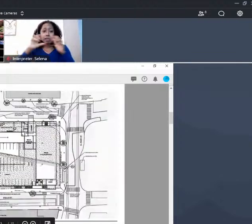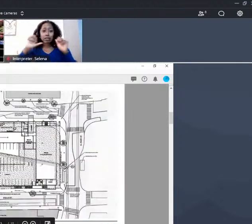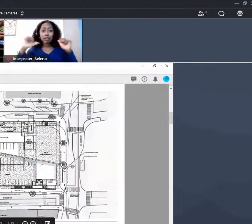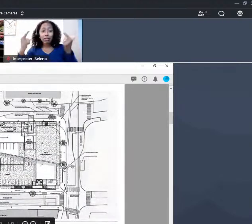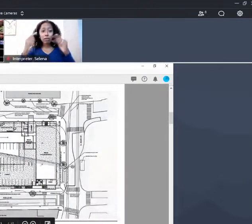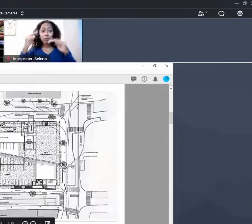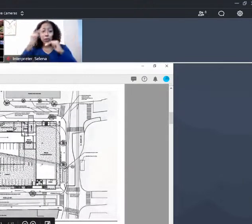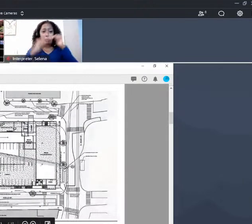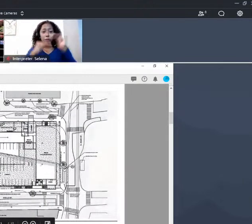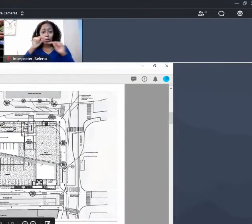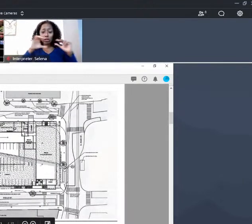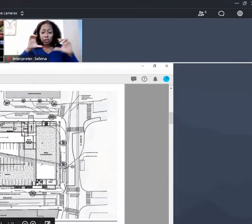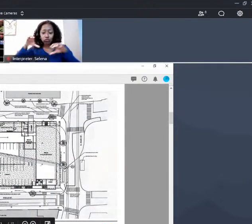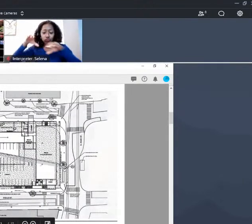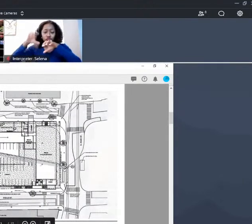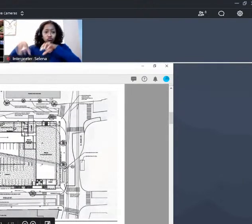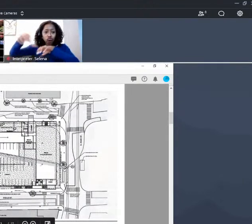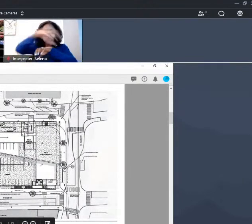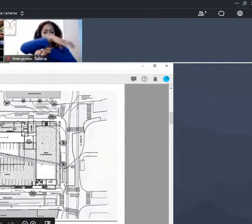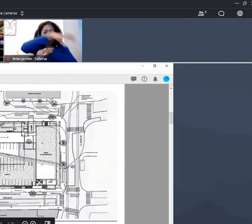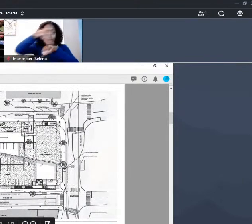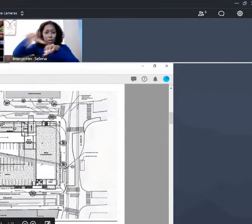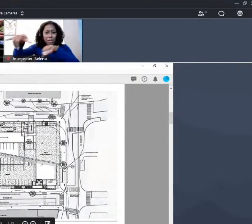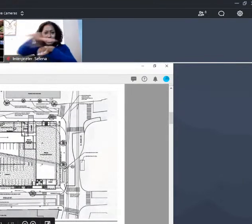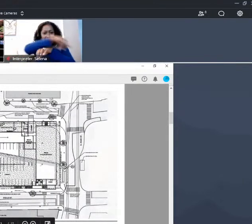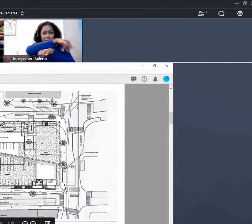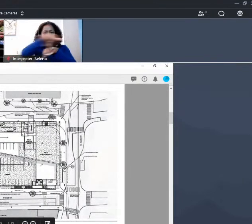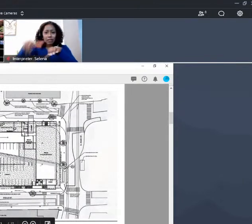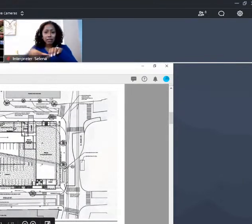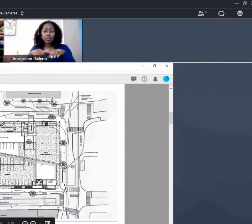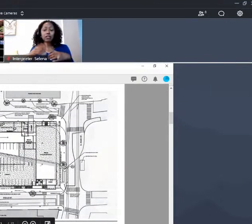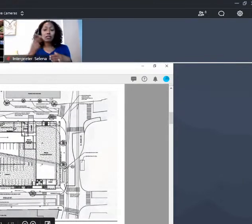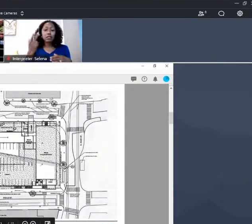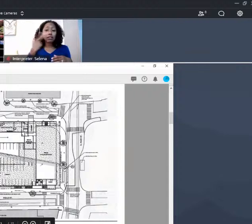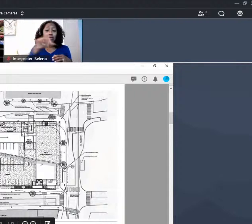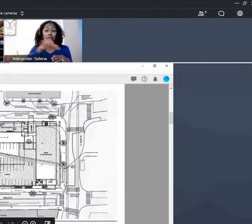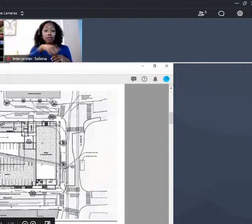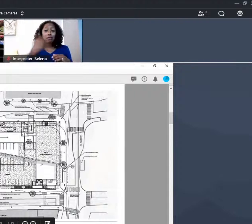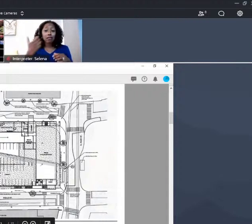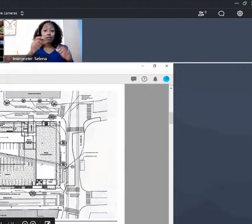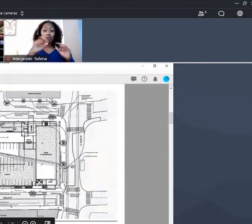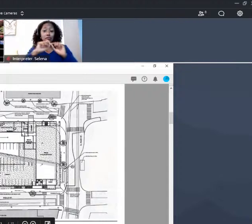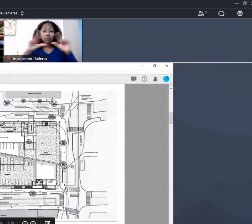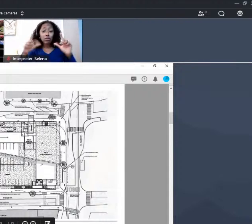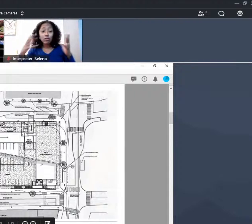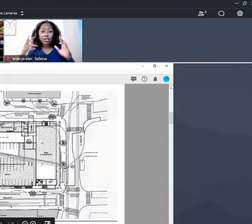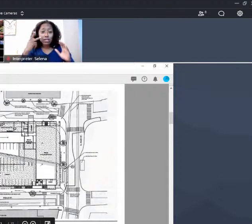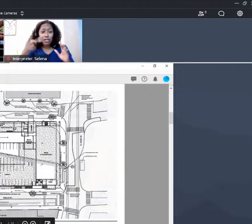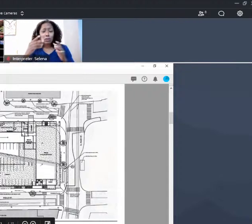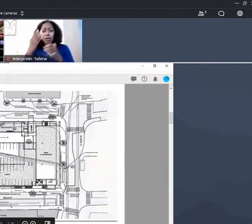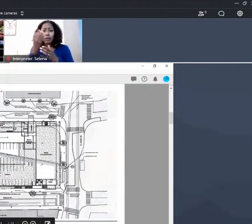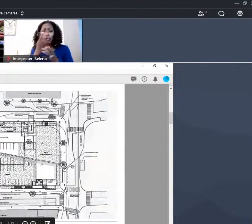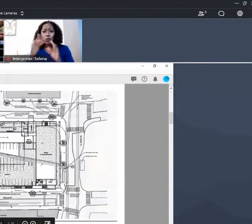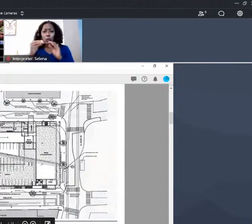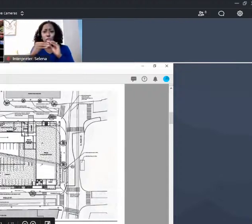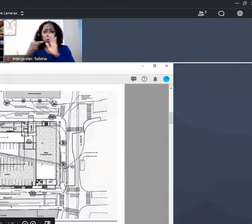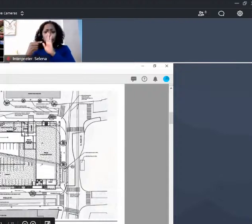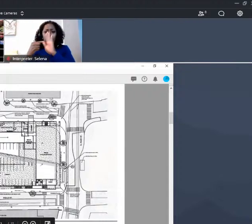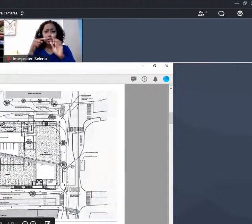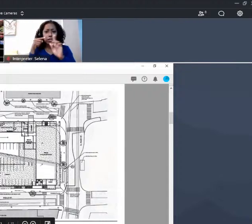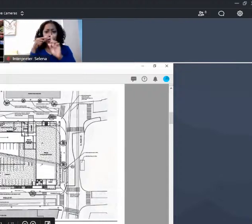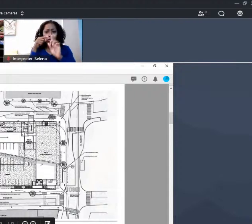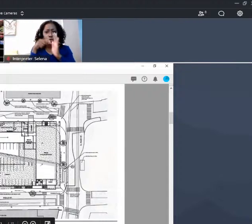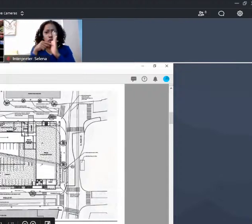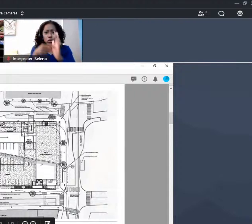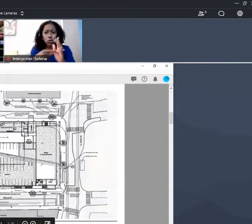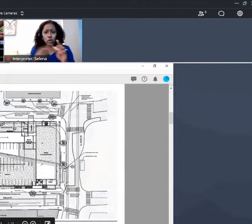the next couple of slides. You've actually seen some of this, but I do want to point out a few things on this one. So if you look to the right of that image,